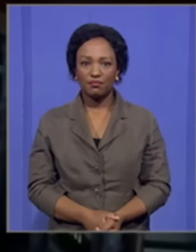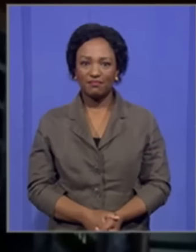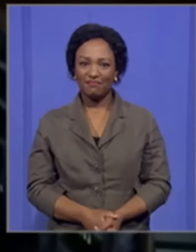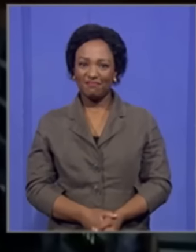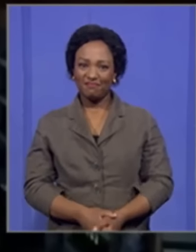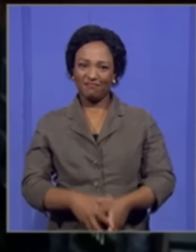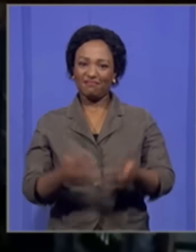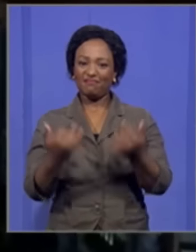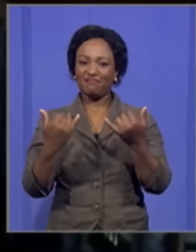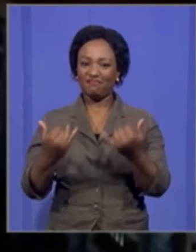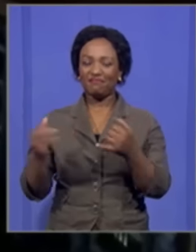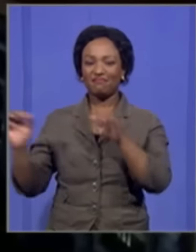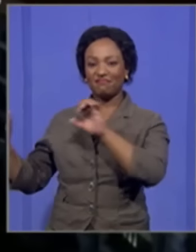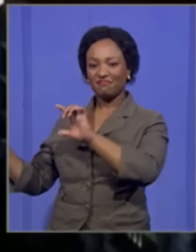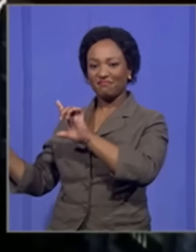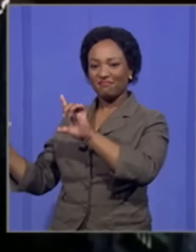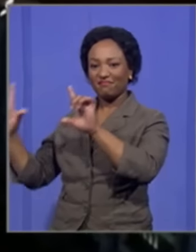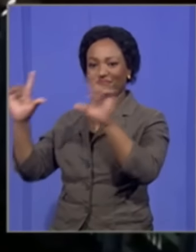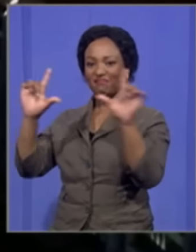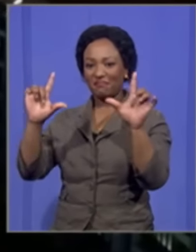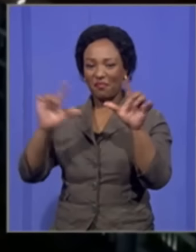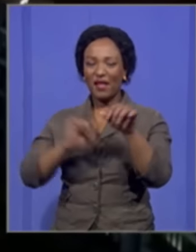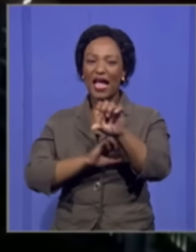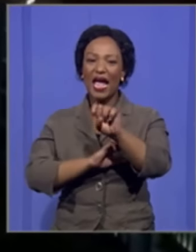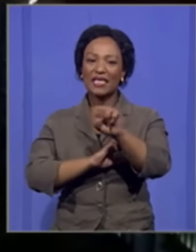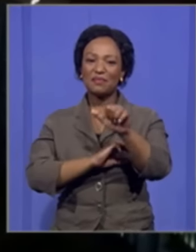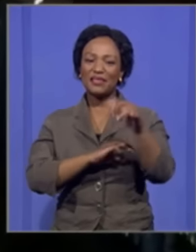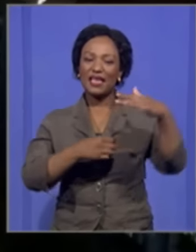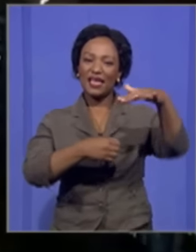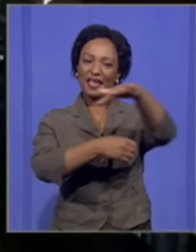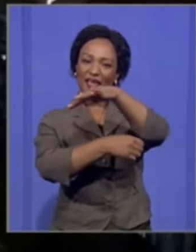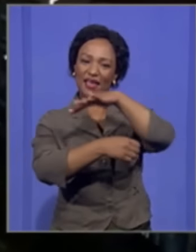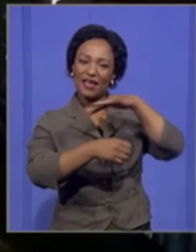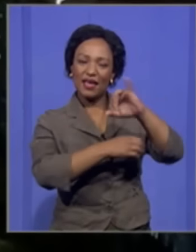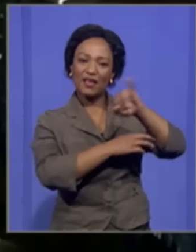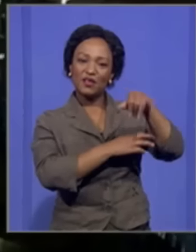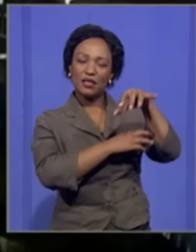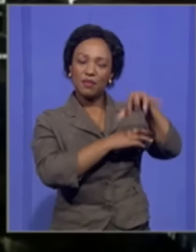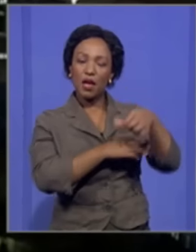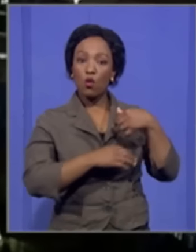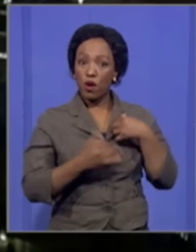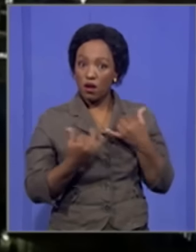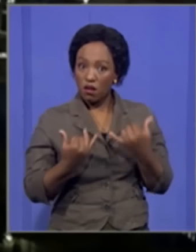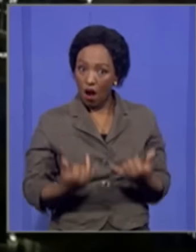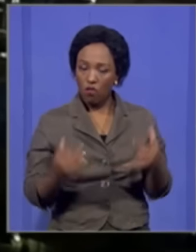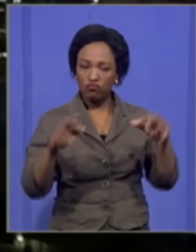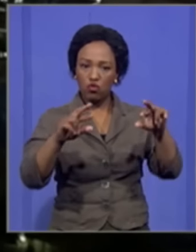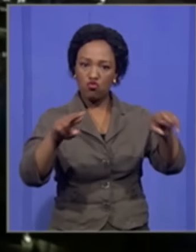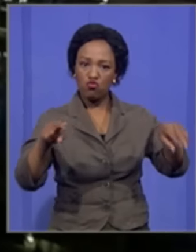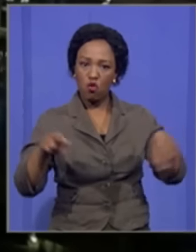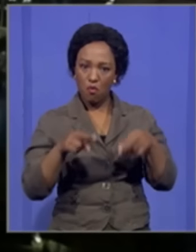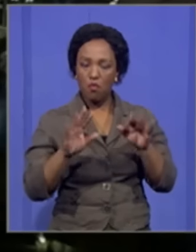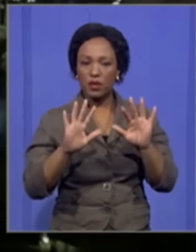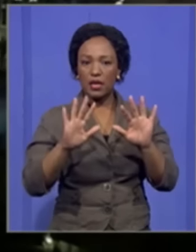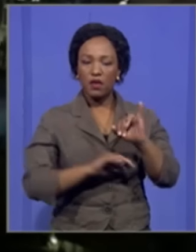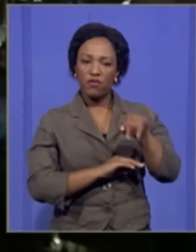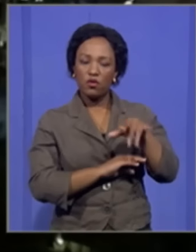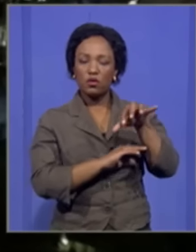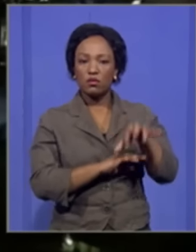ke seswantšho sa dikantorokgolo tša SABC ka Johannesburg gomme re gatša ka Studio 10 gona mono Johannesburg. Re thoma pele ka